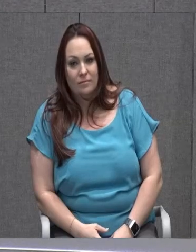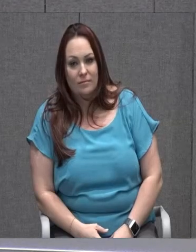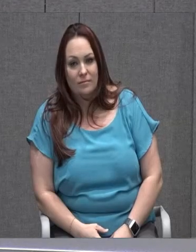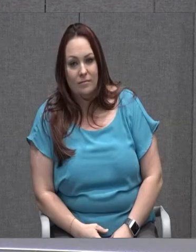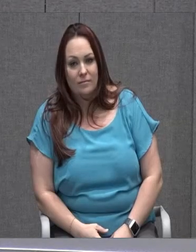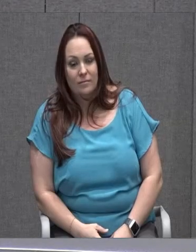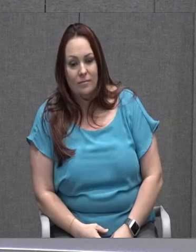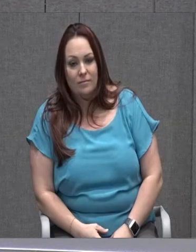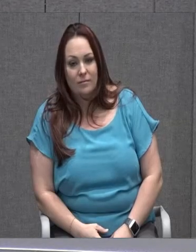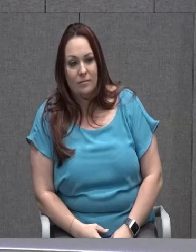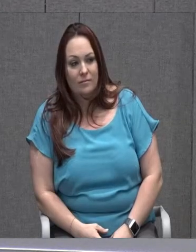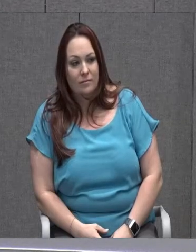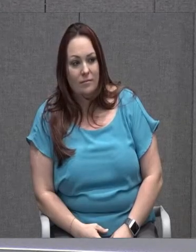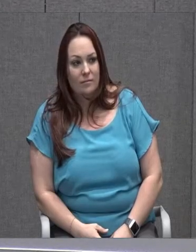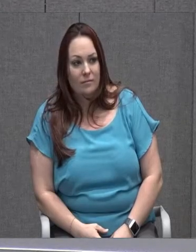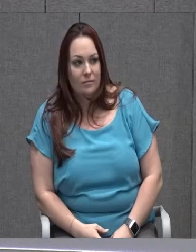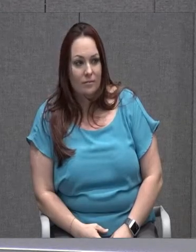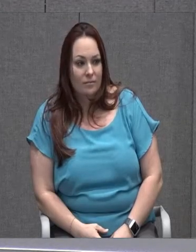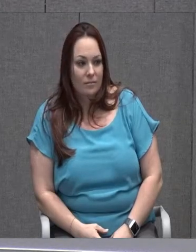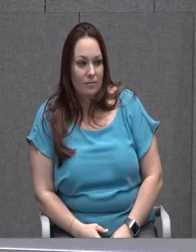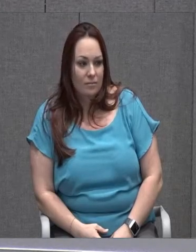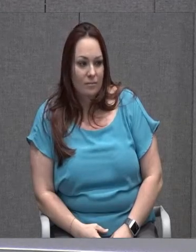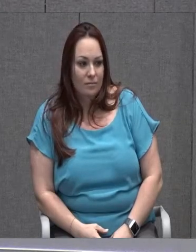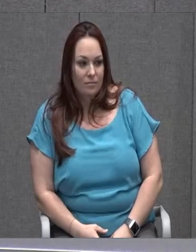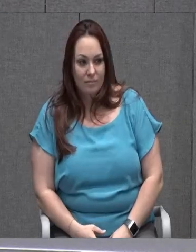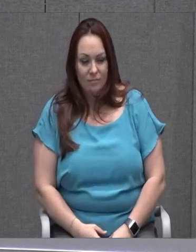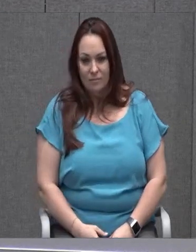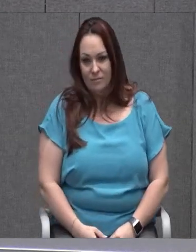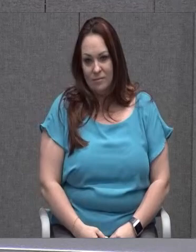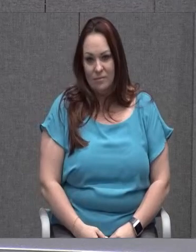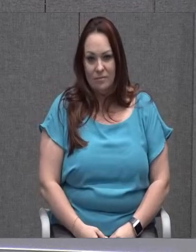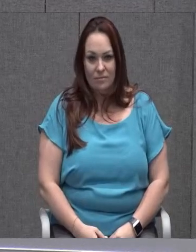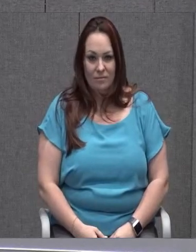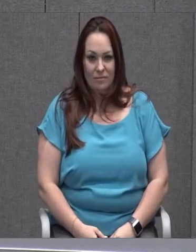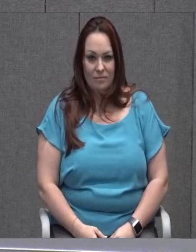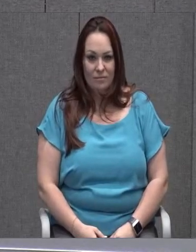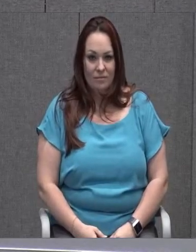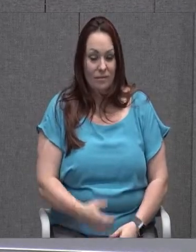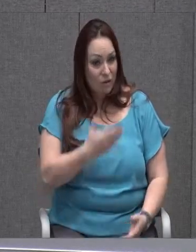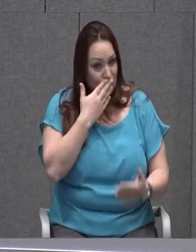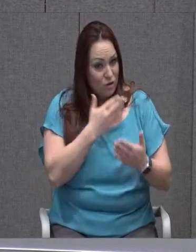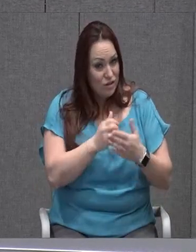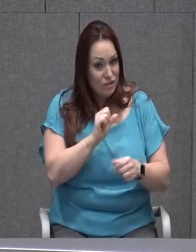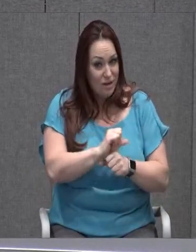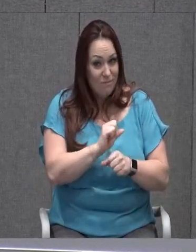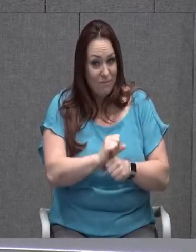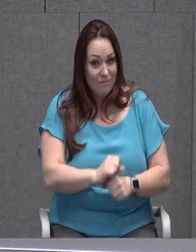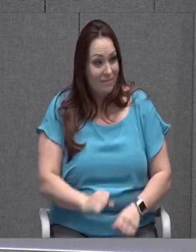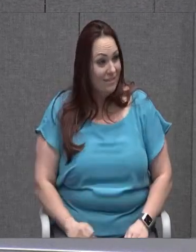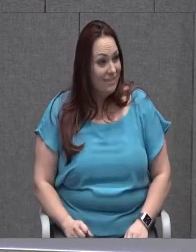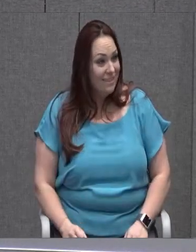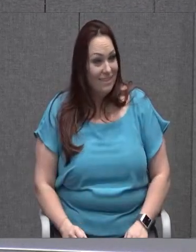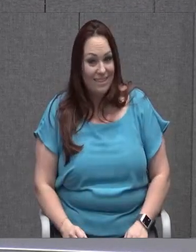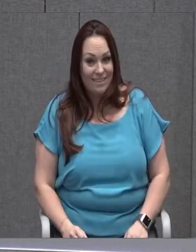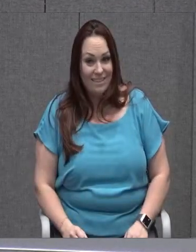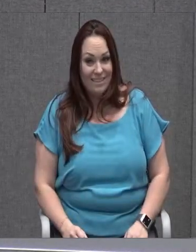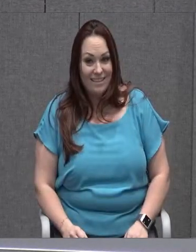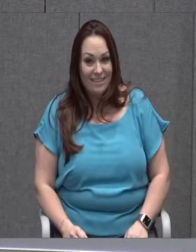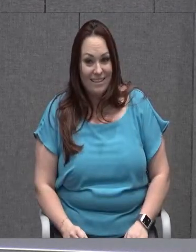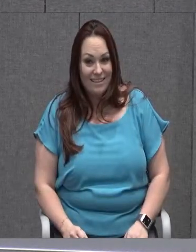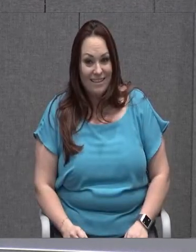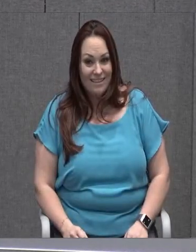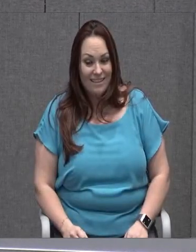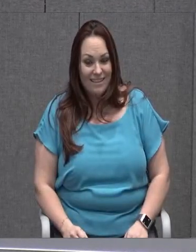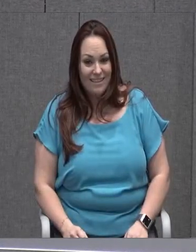4. Eso. How do you do 5. this? Good job. ¡Ay!